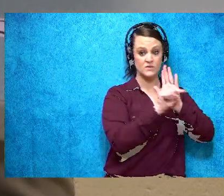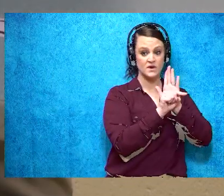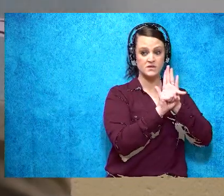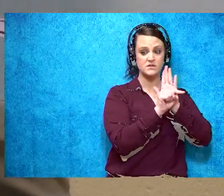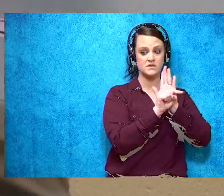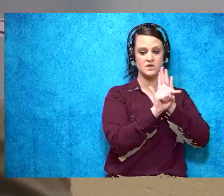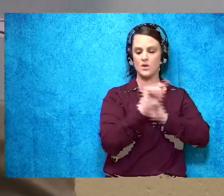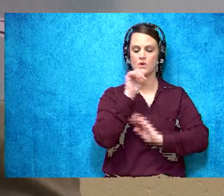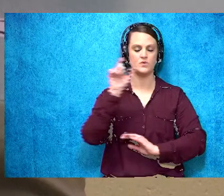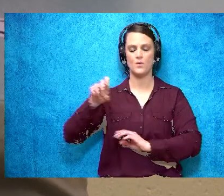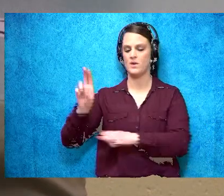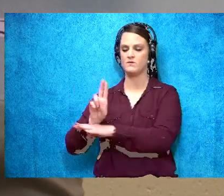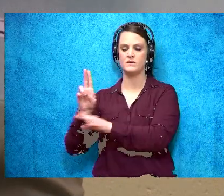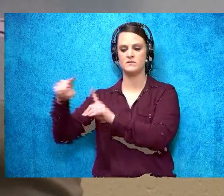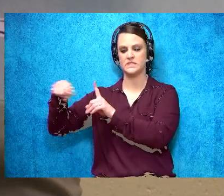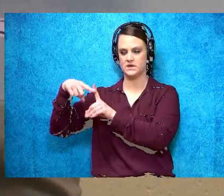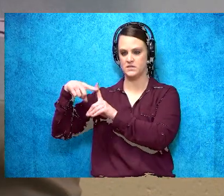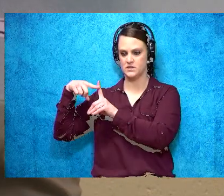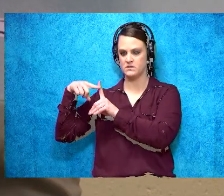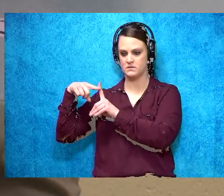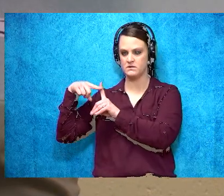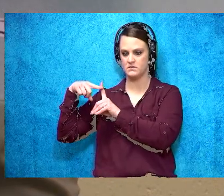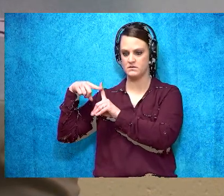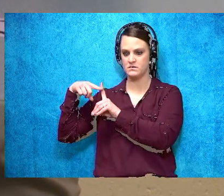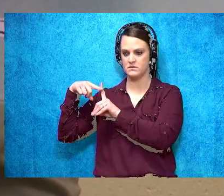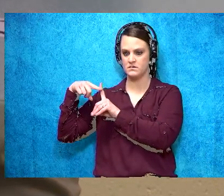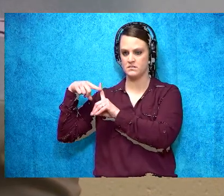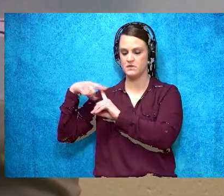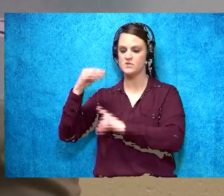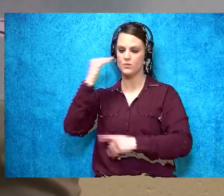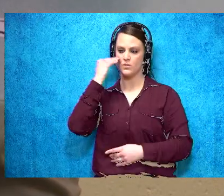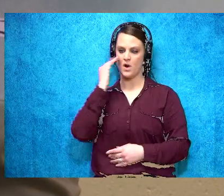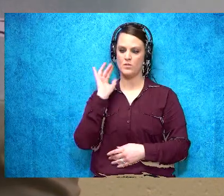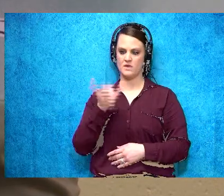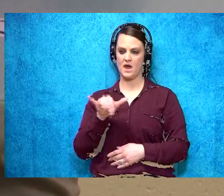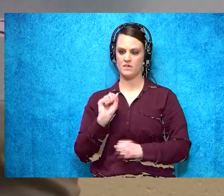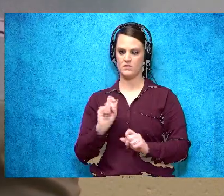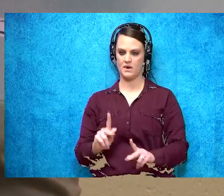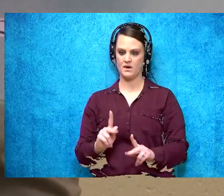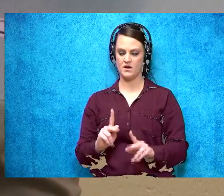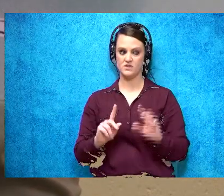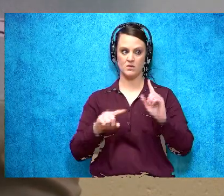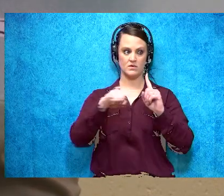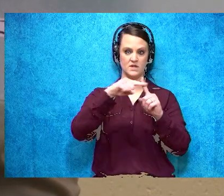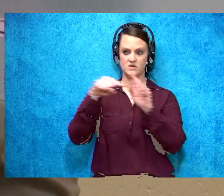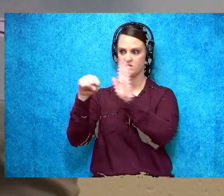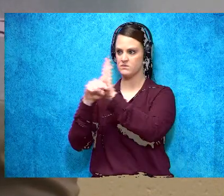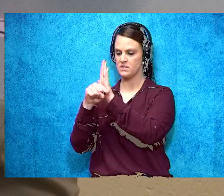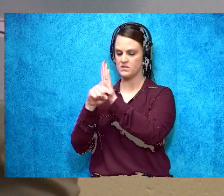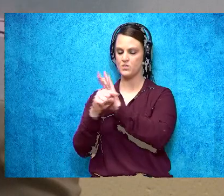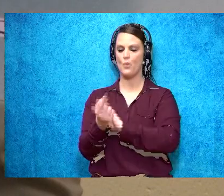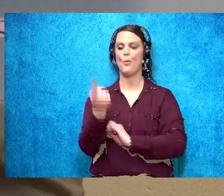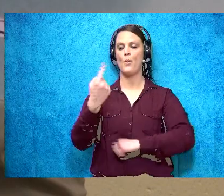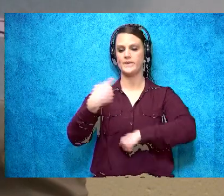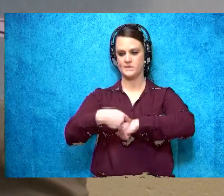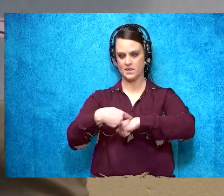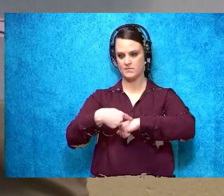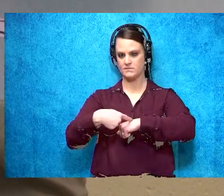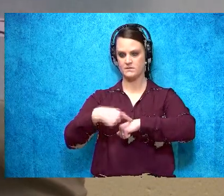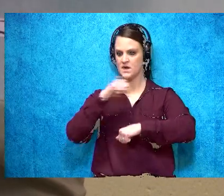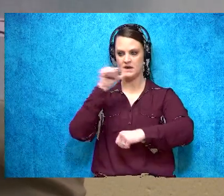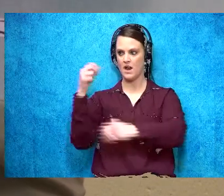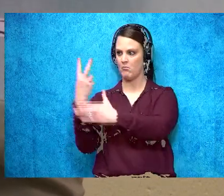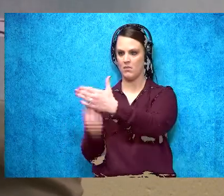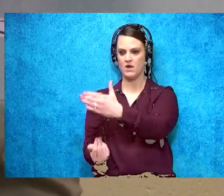subtraction, you will not have to use addition. So just know that. You will only be using 2 of these at a time, not